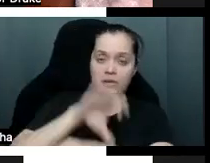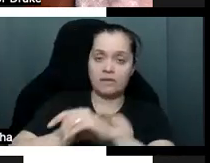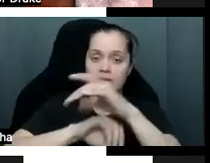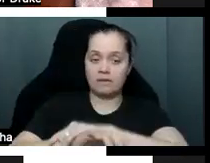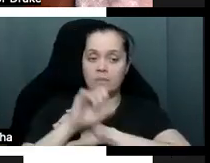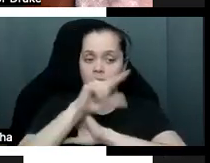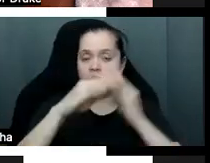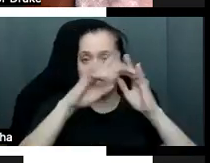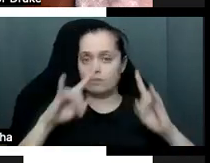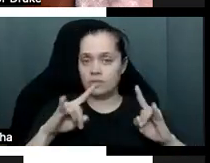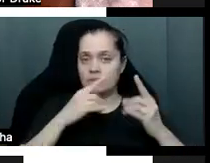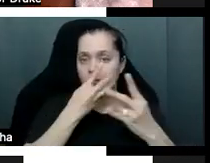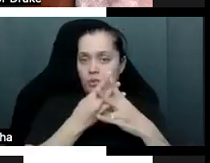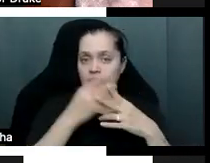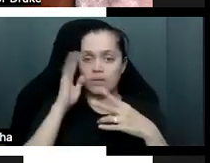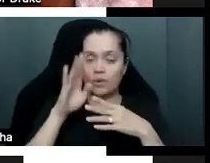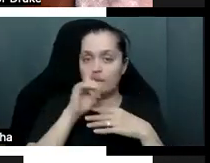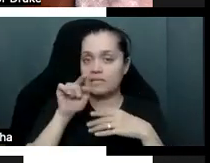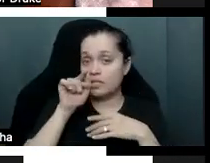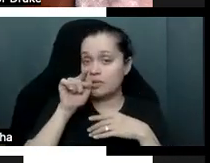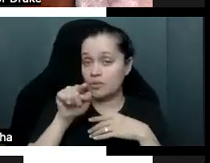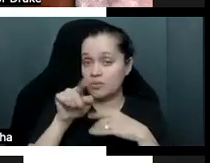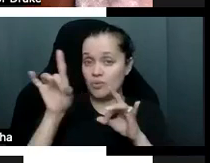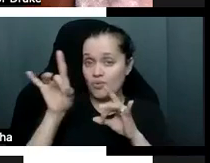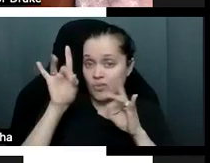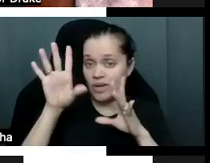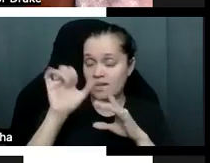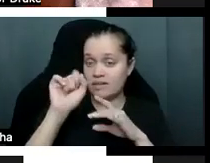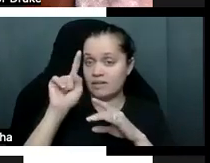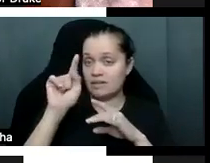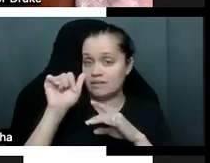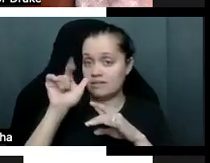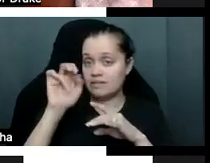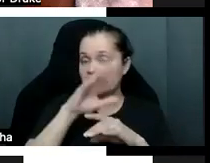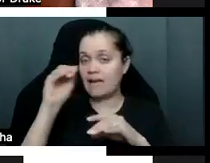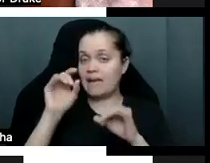apparently you hate Stalin and the country.